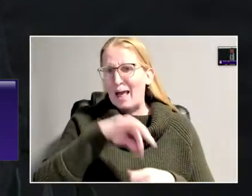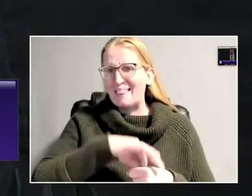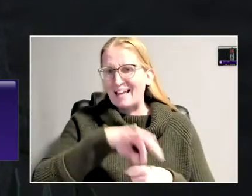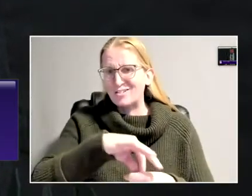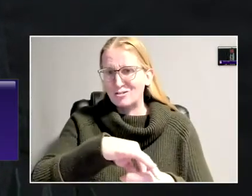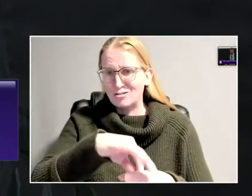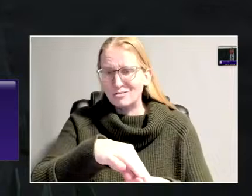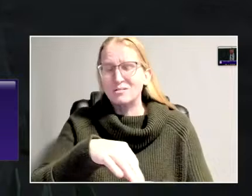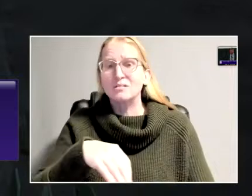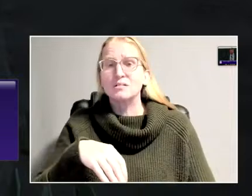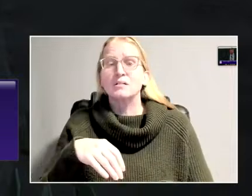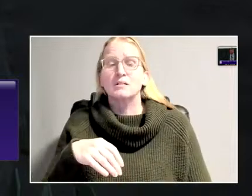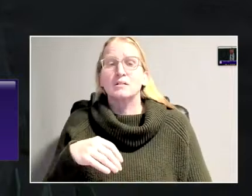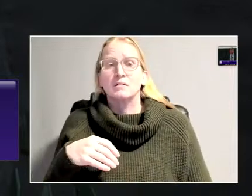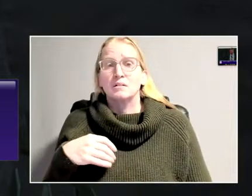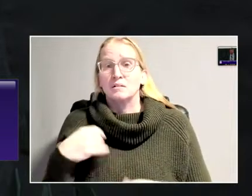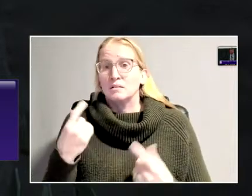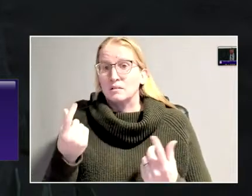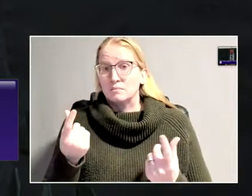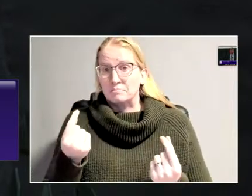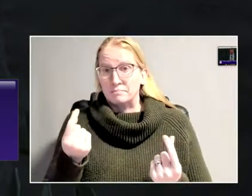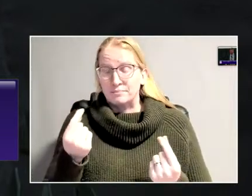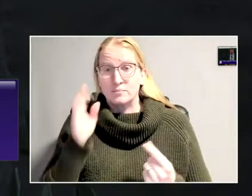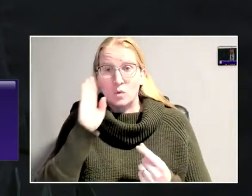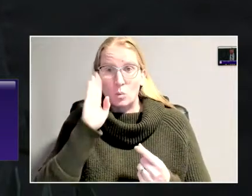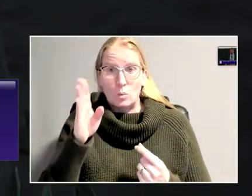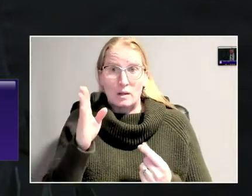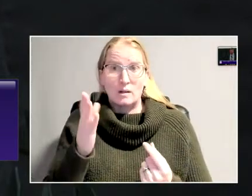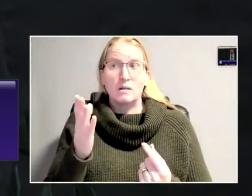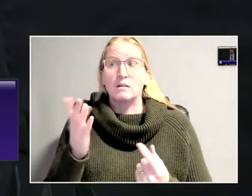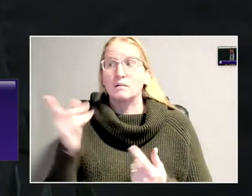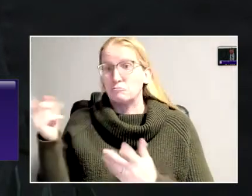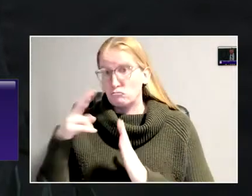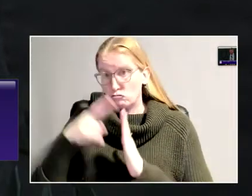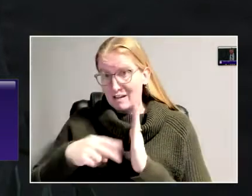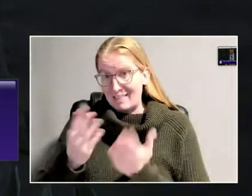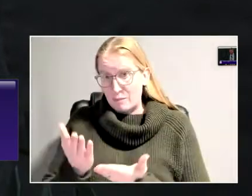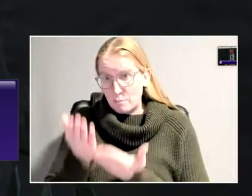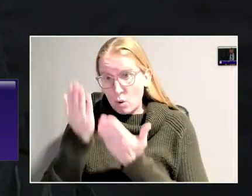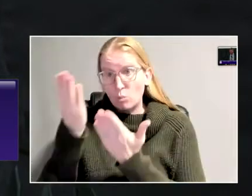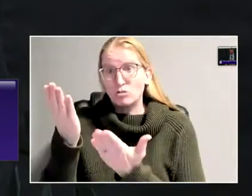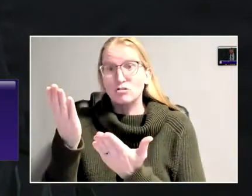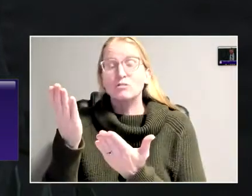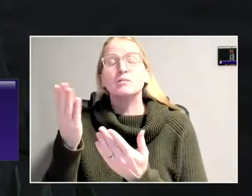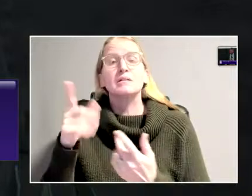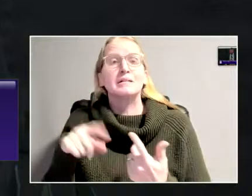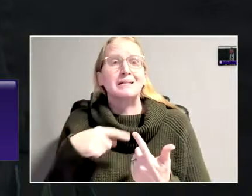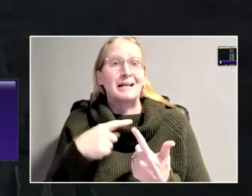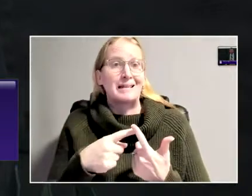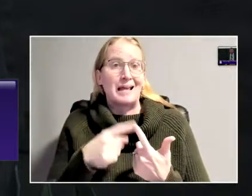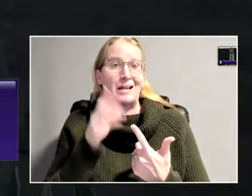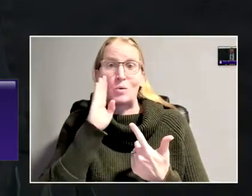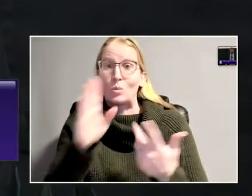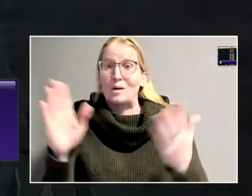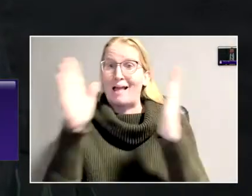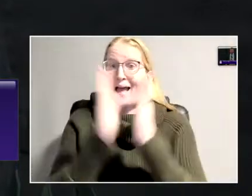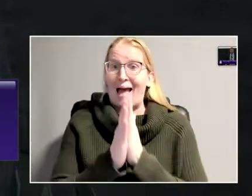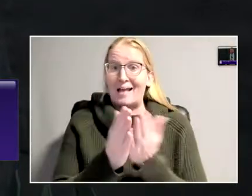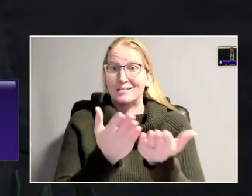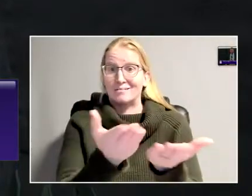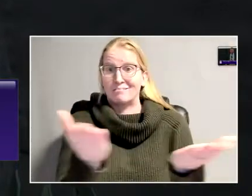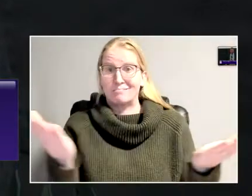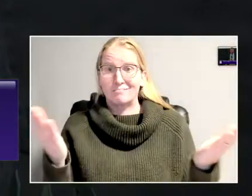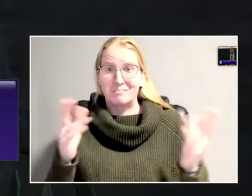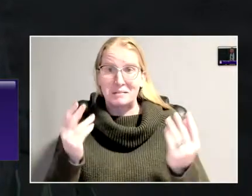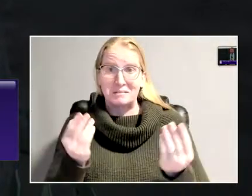um is we will take the motion and then we will ask for nominations and once